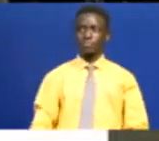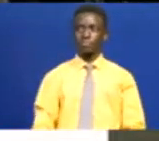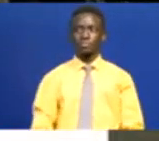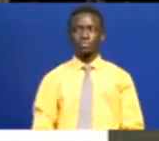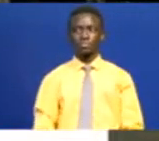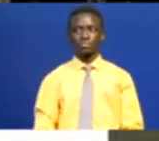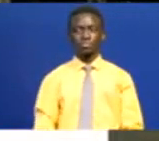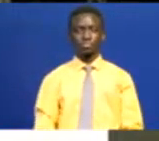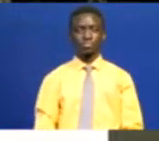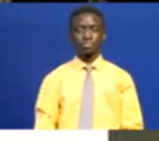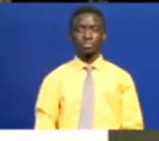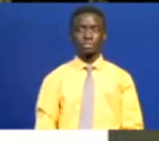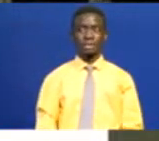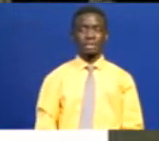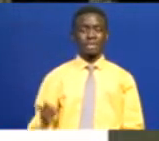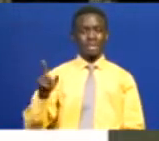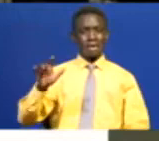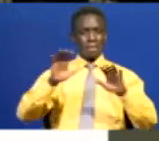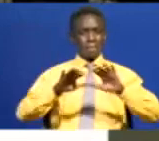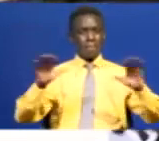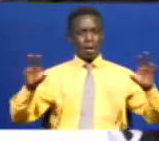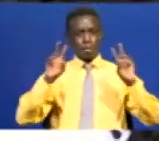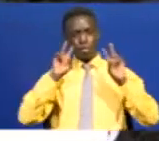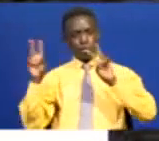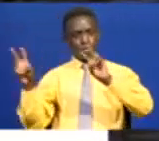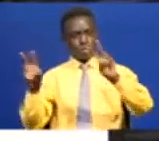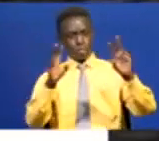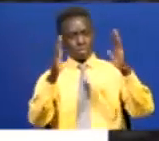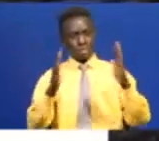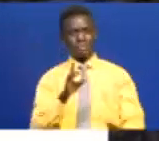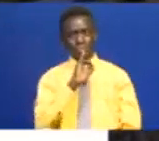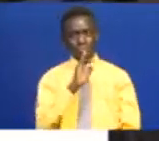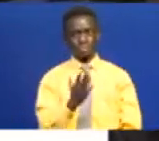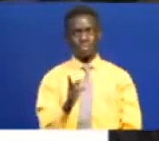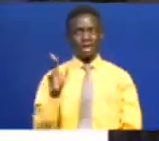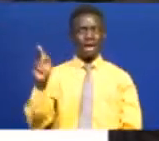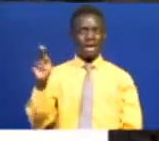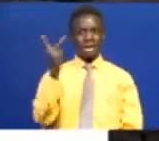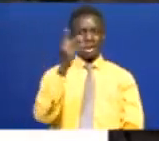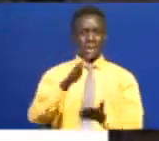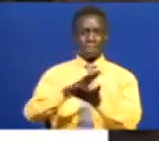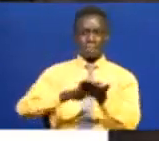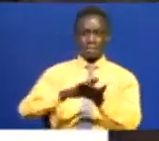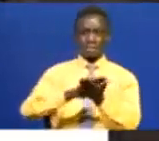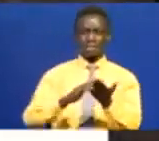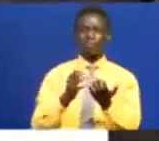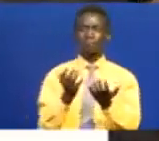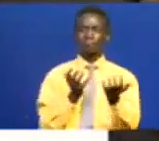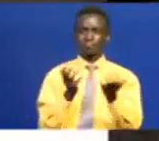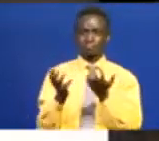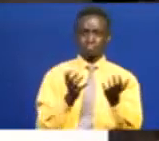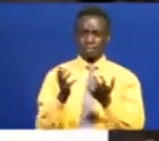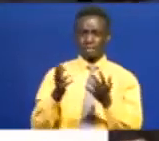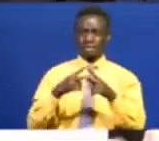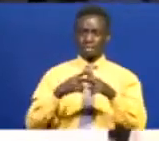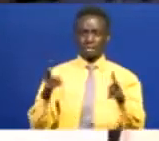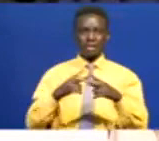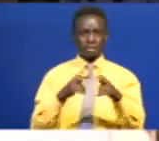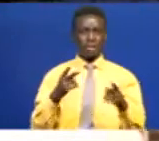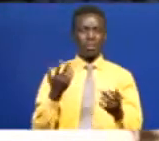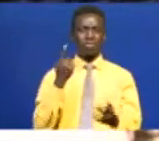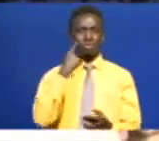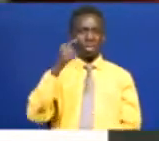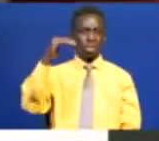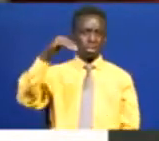Analysis by Market Watchers indicates that at least seven major Kenyan-based startups have gone down in under 1 year. Most